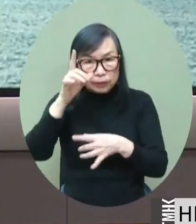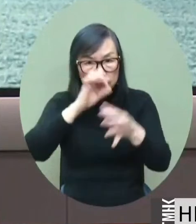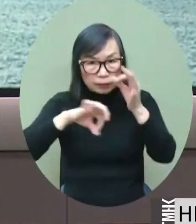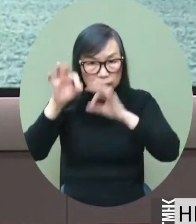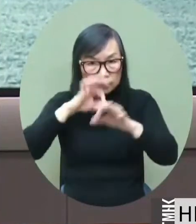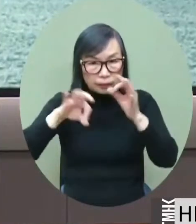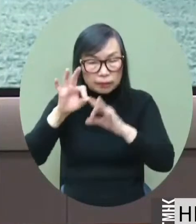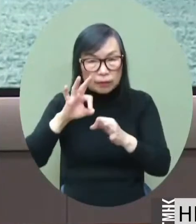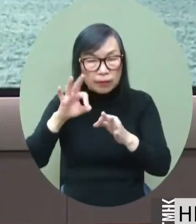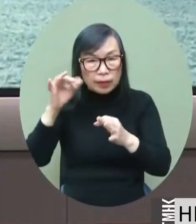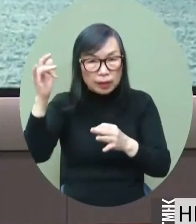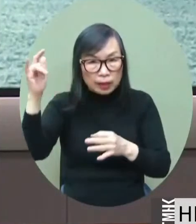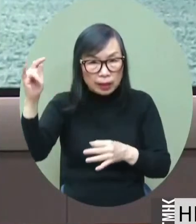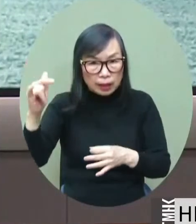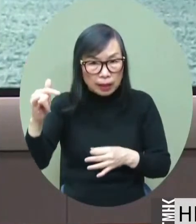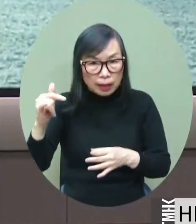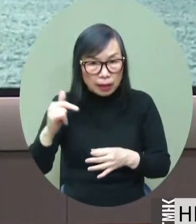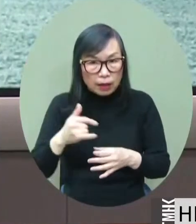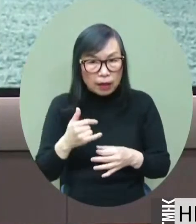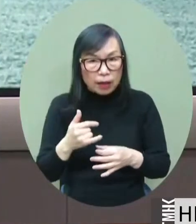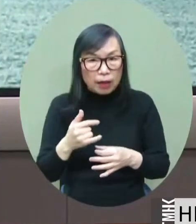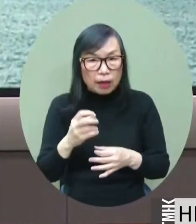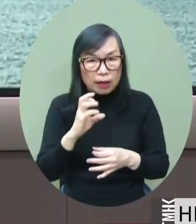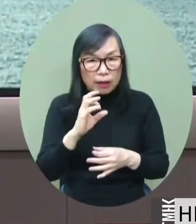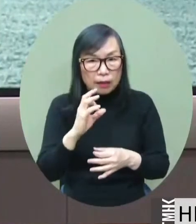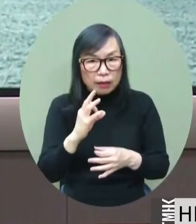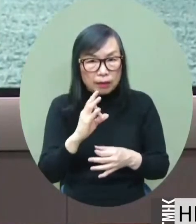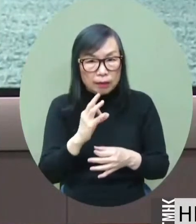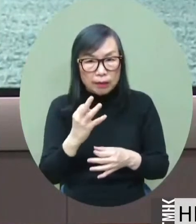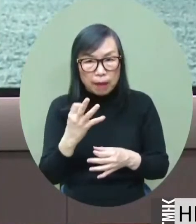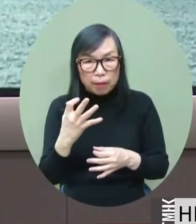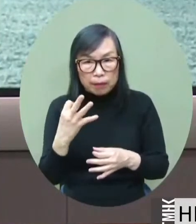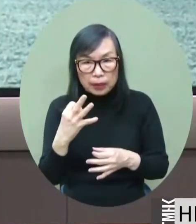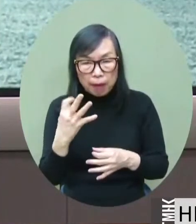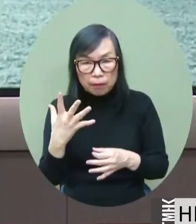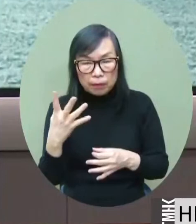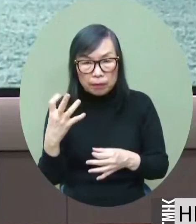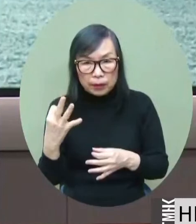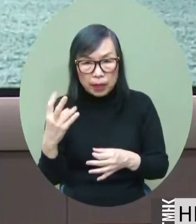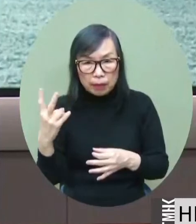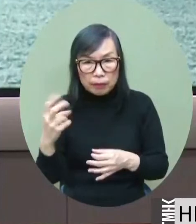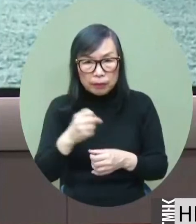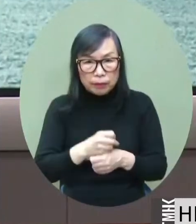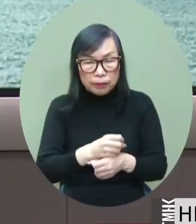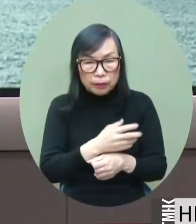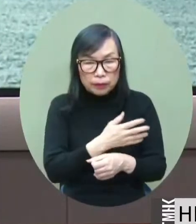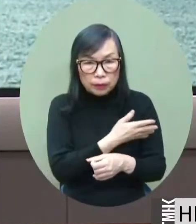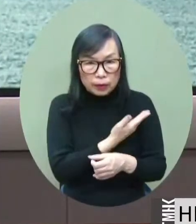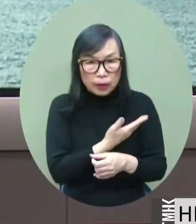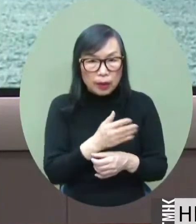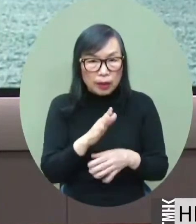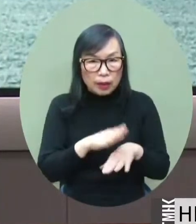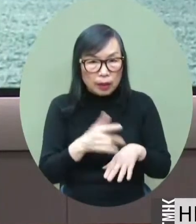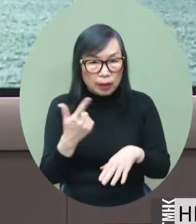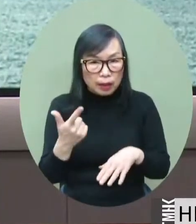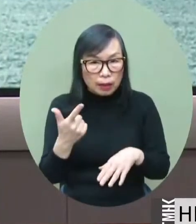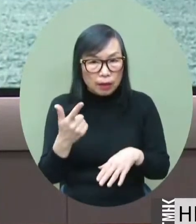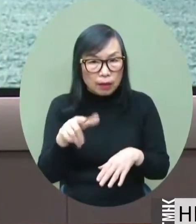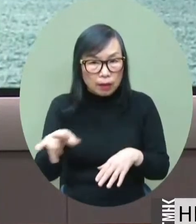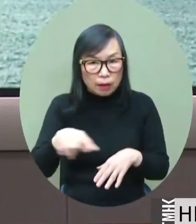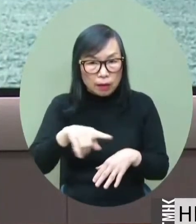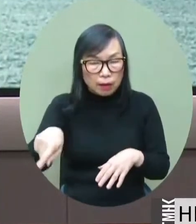3641, another one from Germany through Singapore on 532